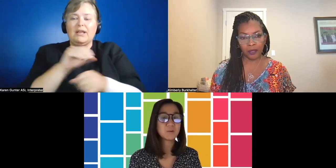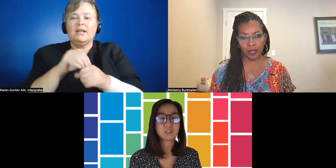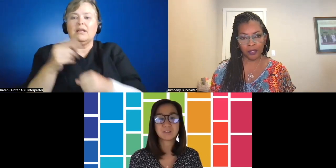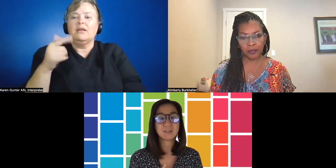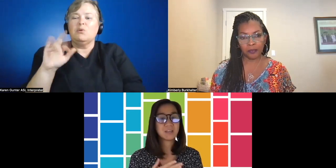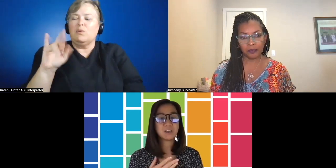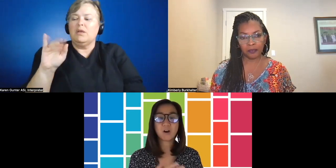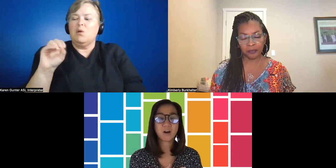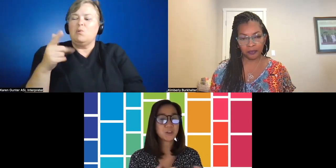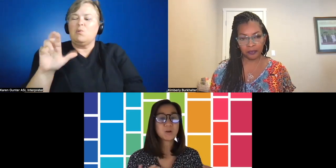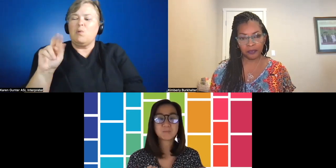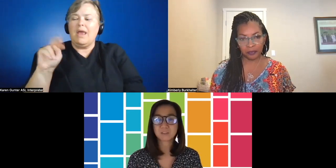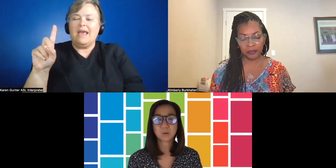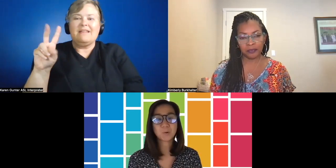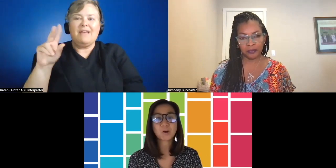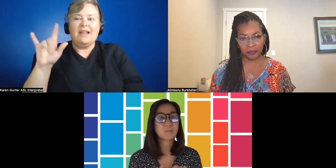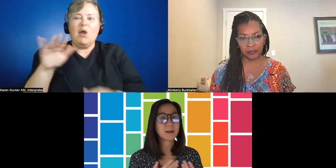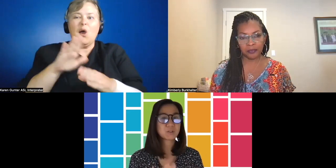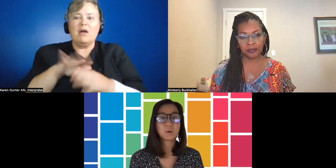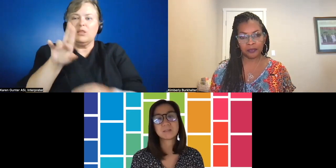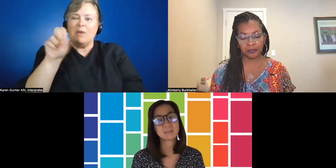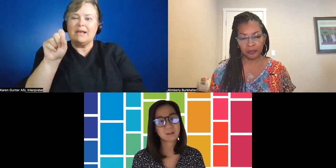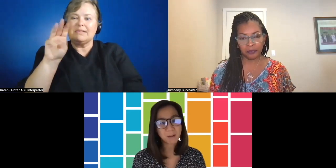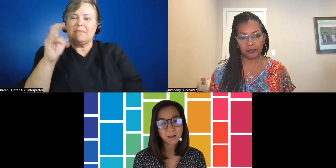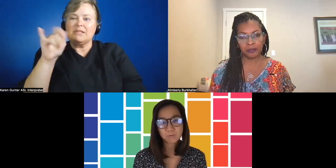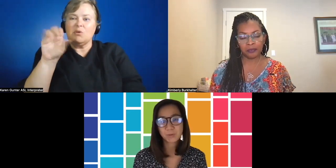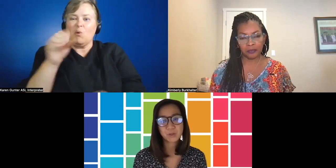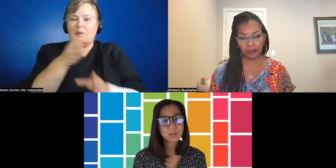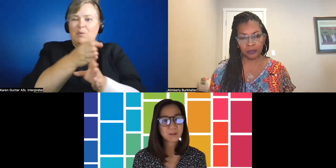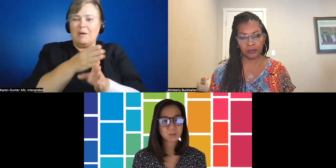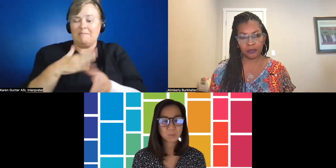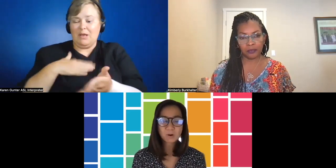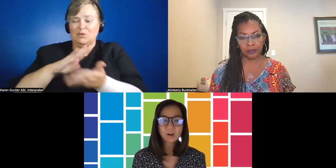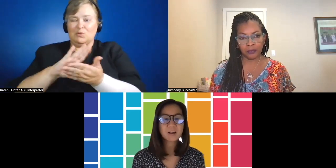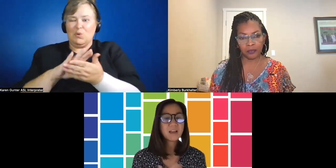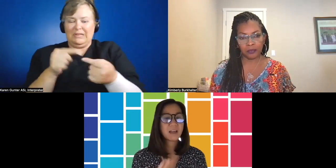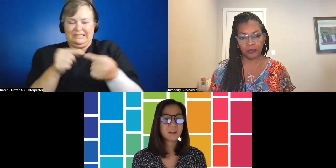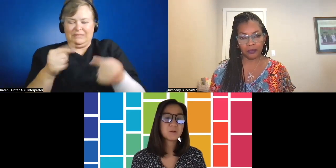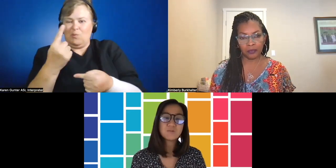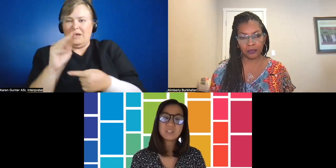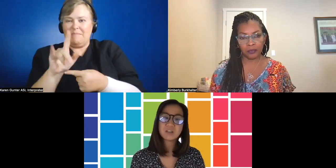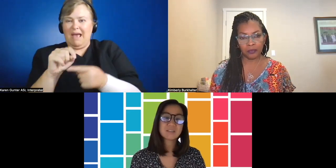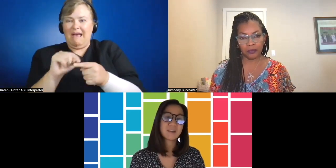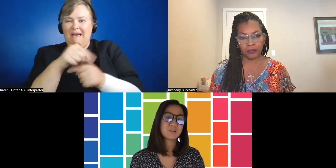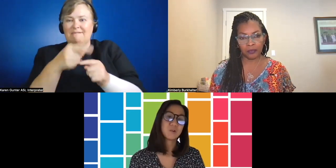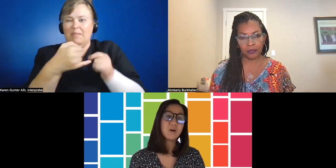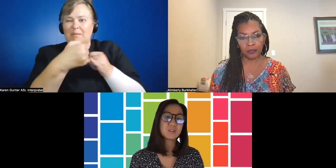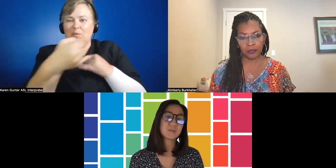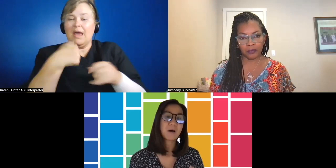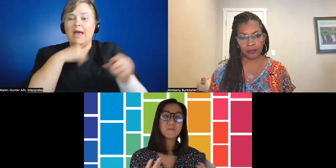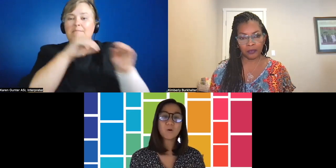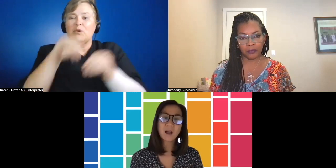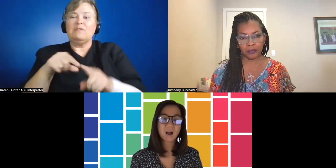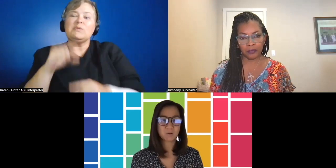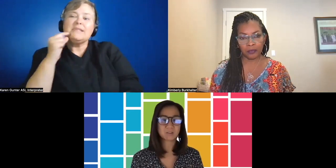Valley, which is, on the US-Mexico border. My school was less than a mile from the US-Mexico border. And then I moved here to San Antonio, which is